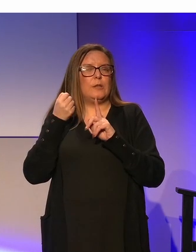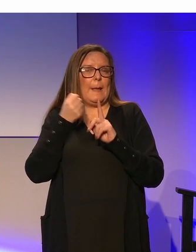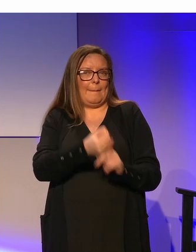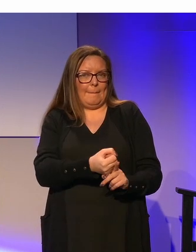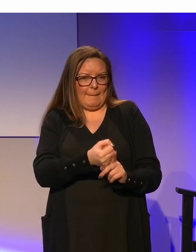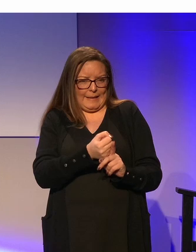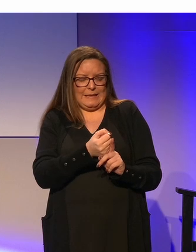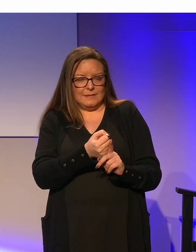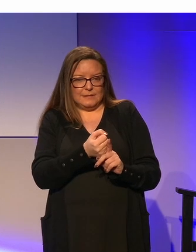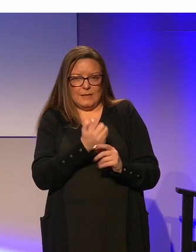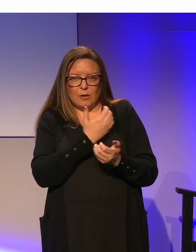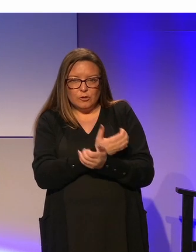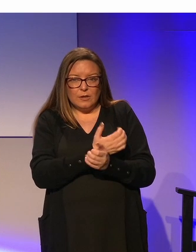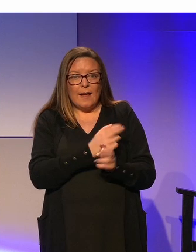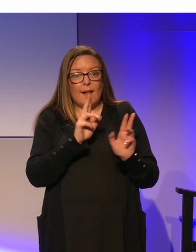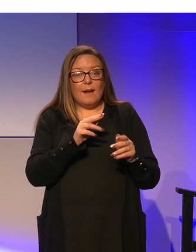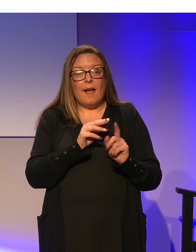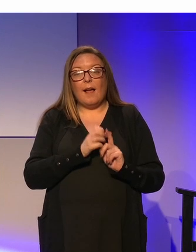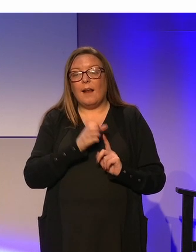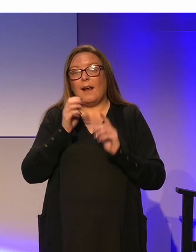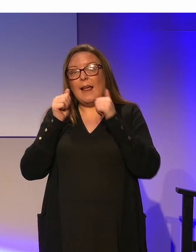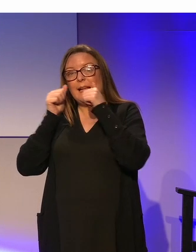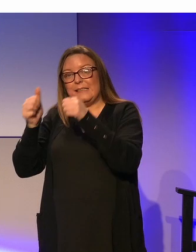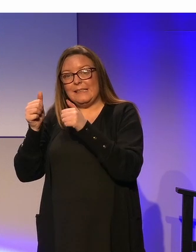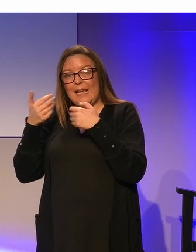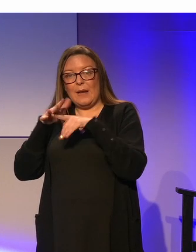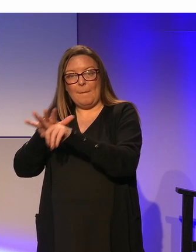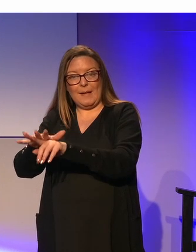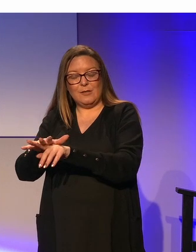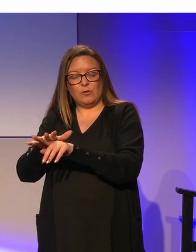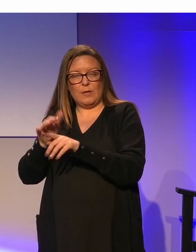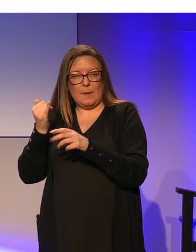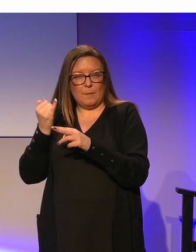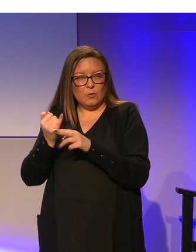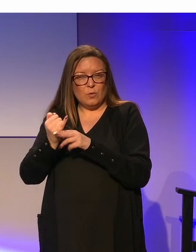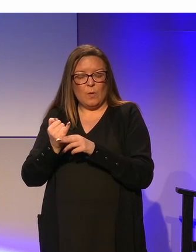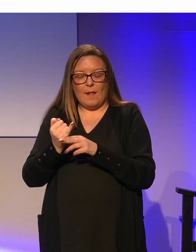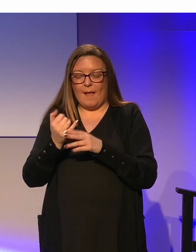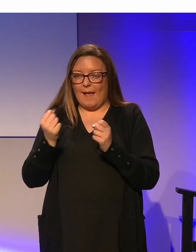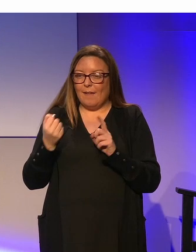child being able to attend a mainstream school with his or her peers has had